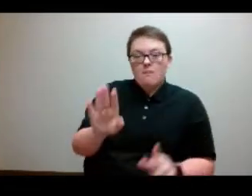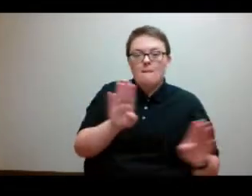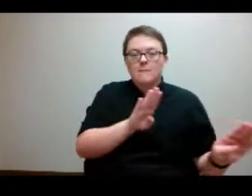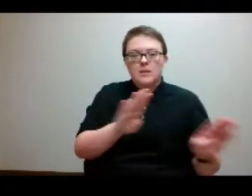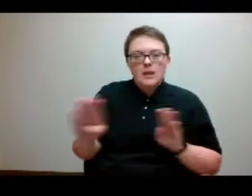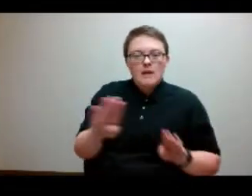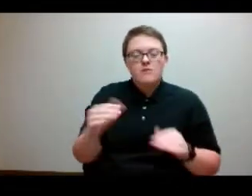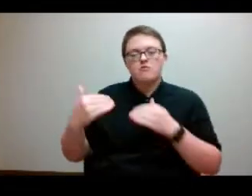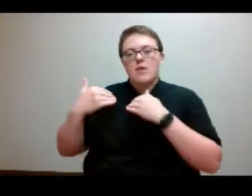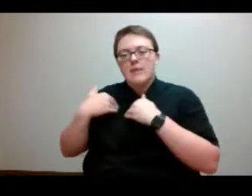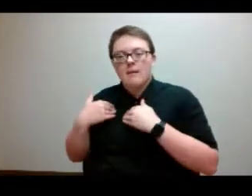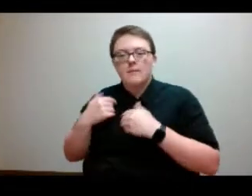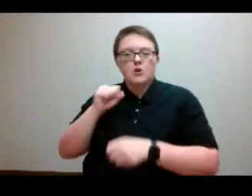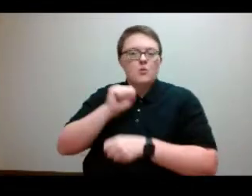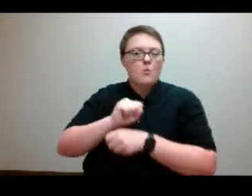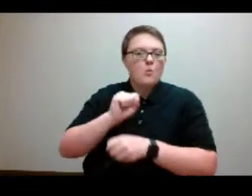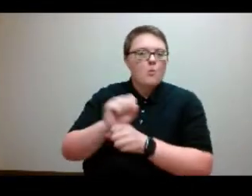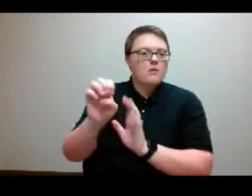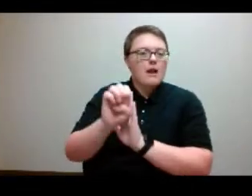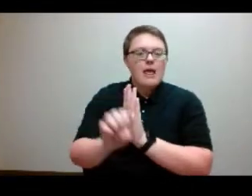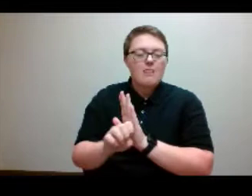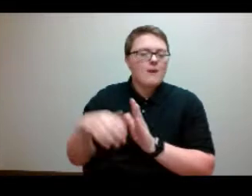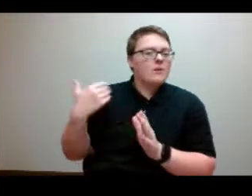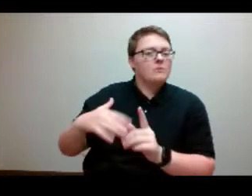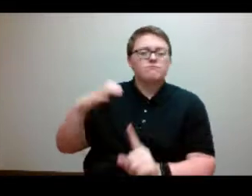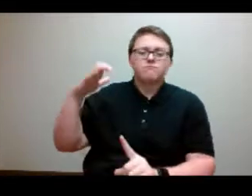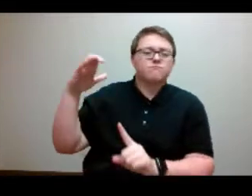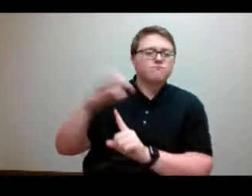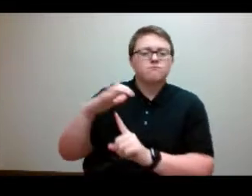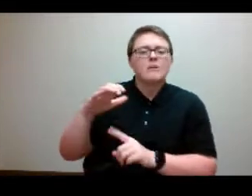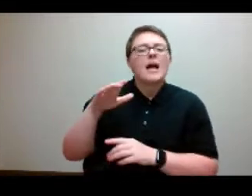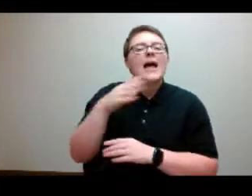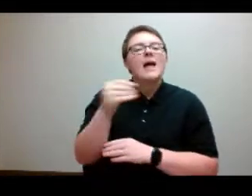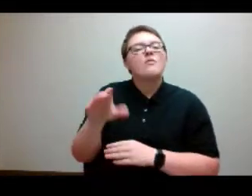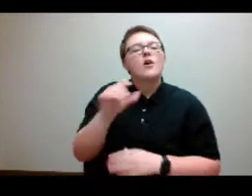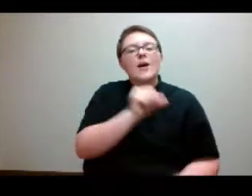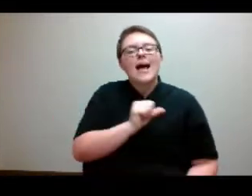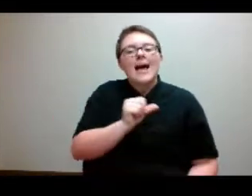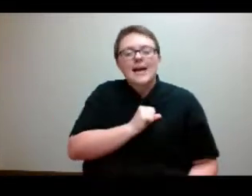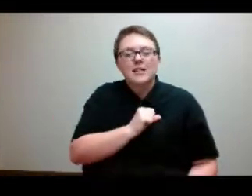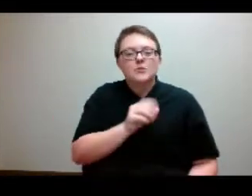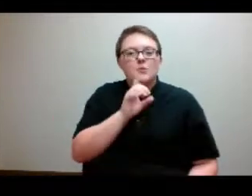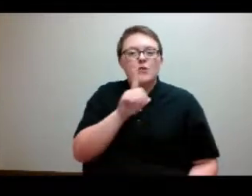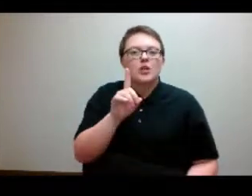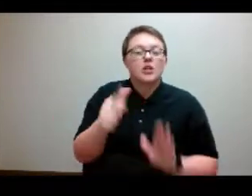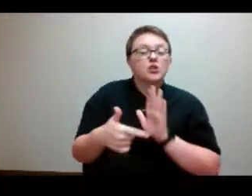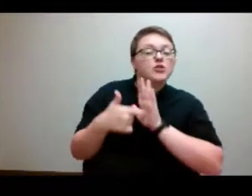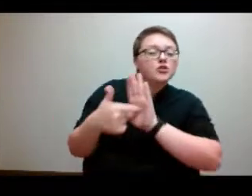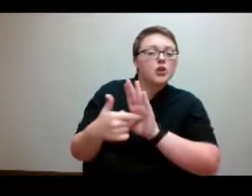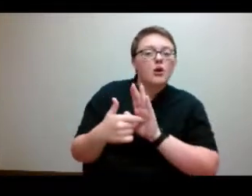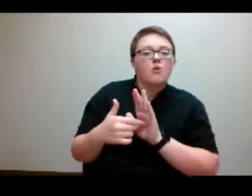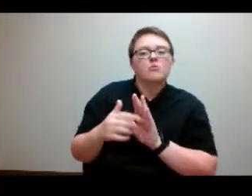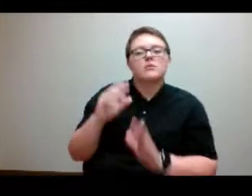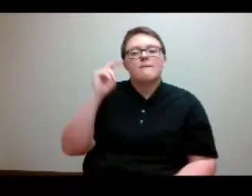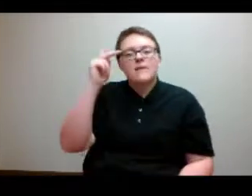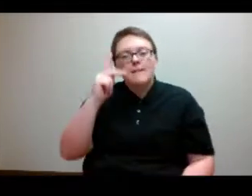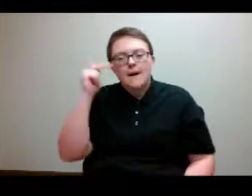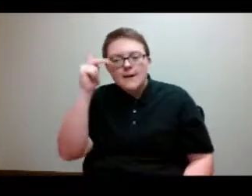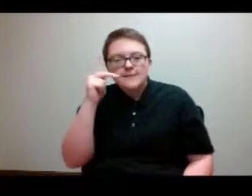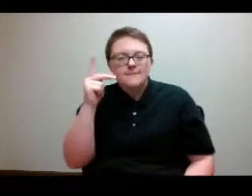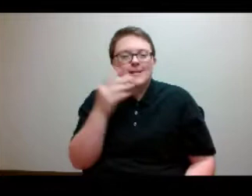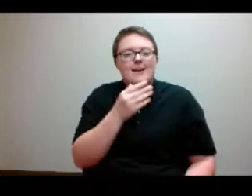reliability, and work ethic are exemplary and whose attitude brings to life the philosophy of the hallmarks and the spirit of